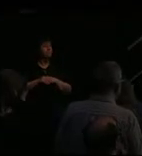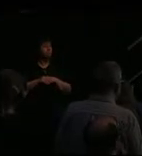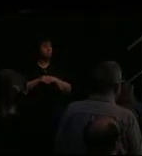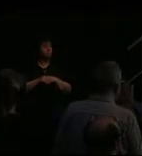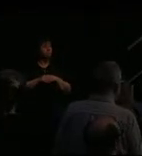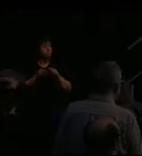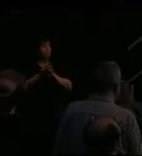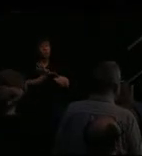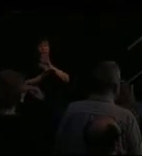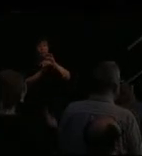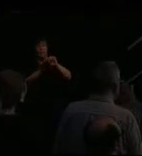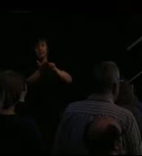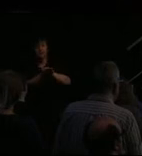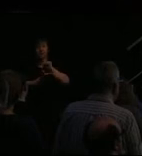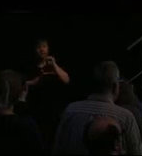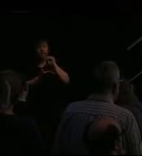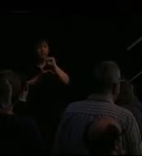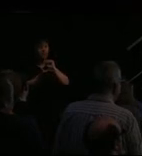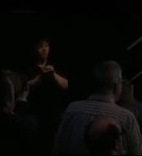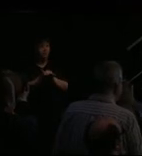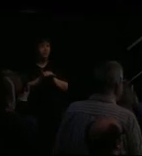you are